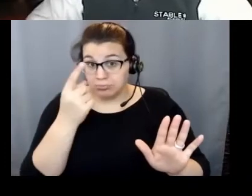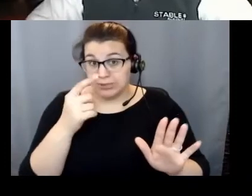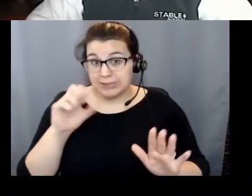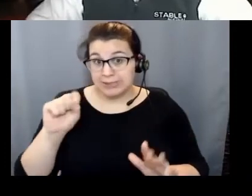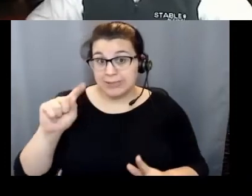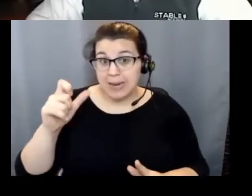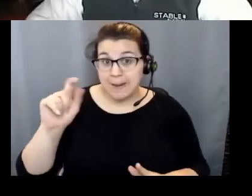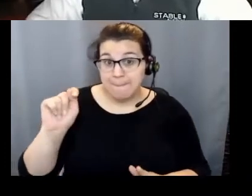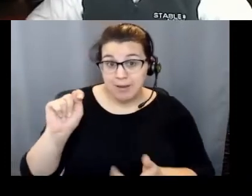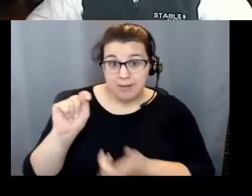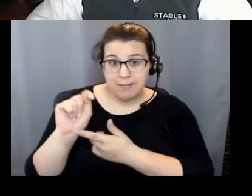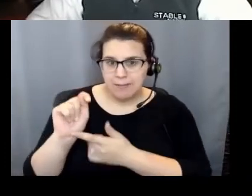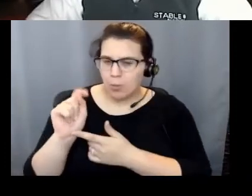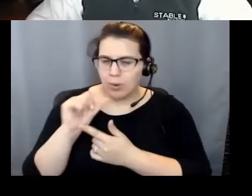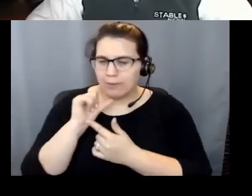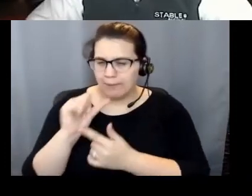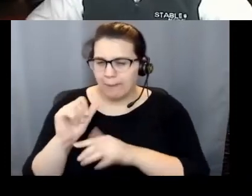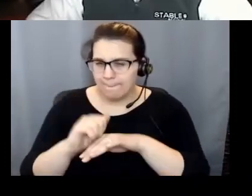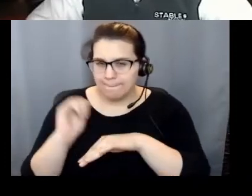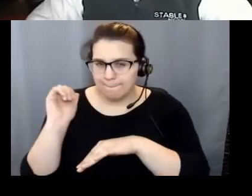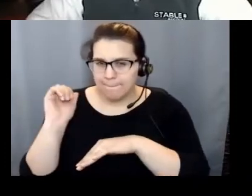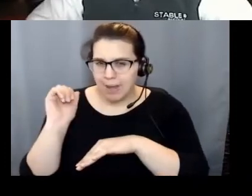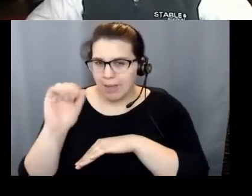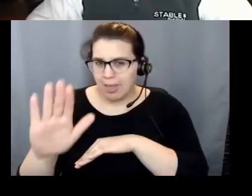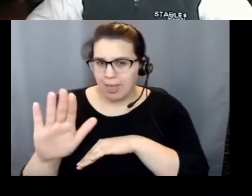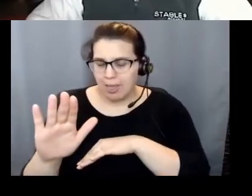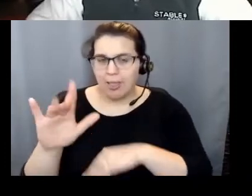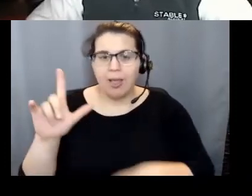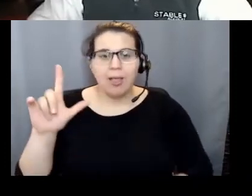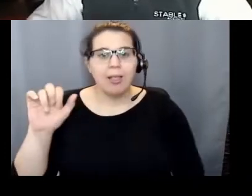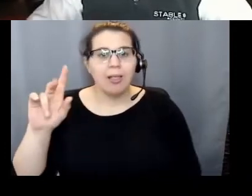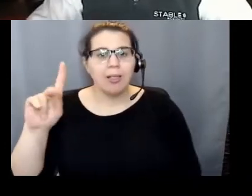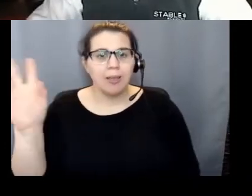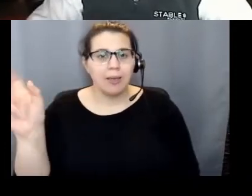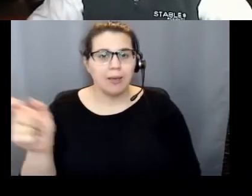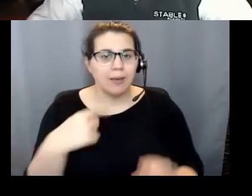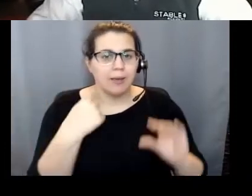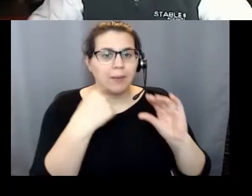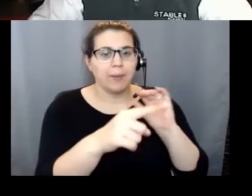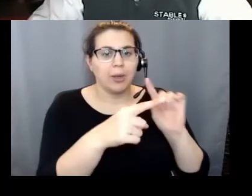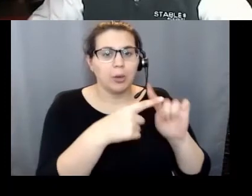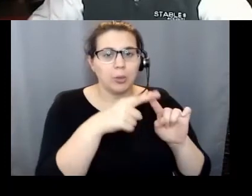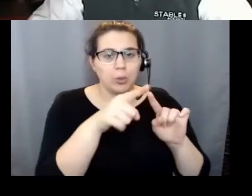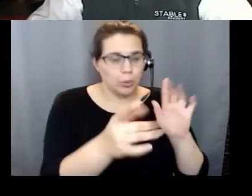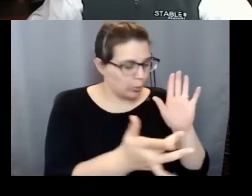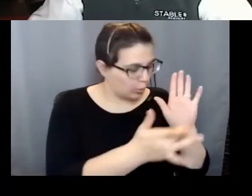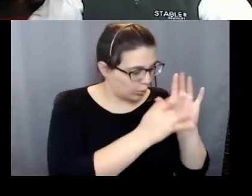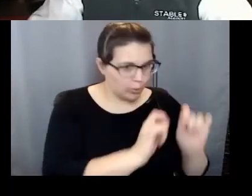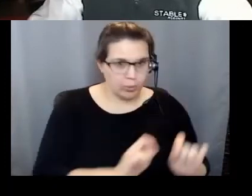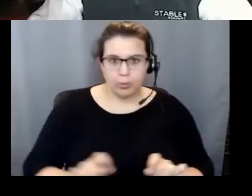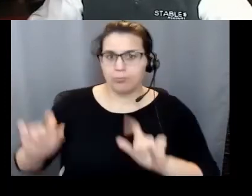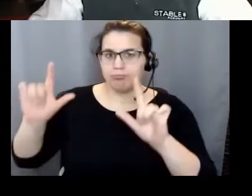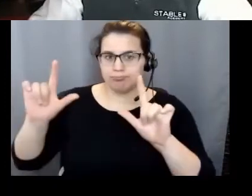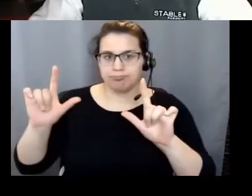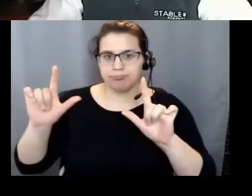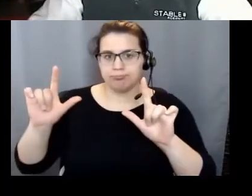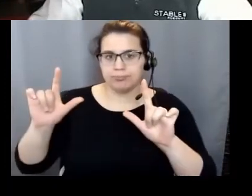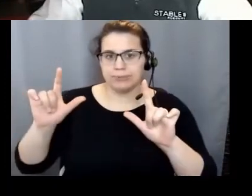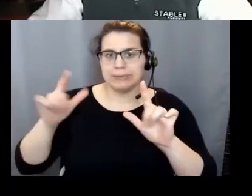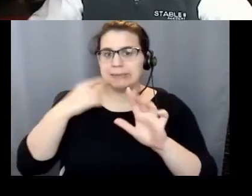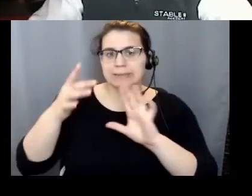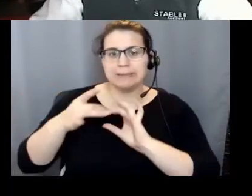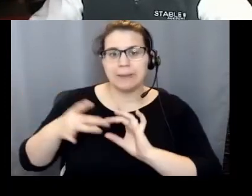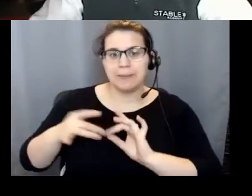will not be mailed to you, but a link informing you that the statements are available and a link to the site will